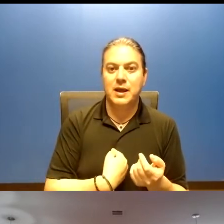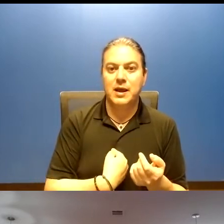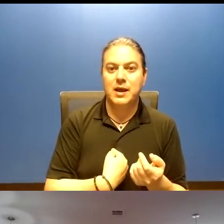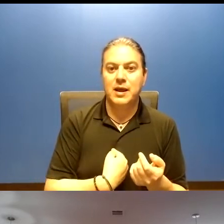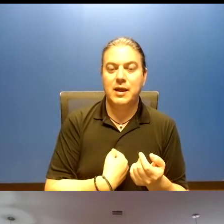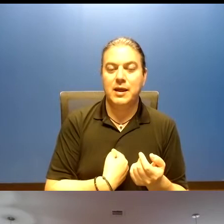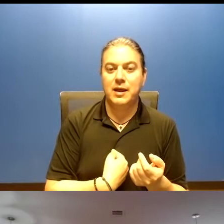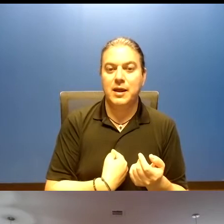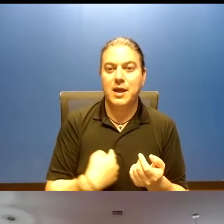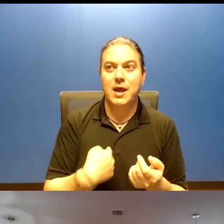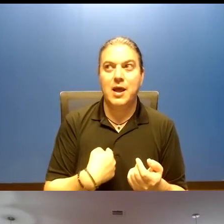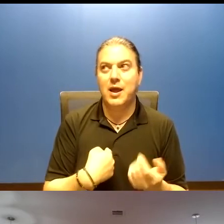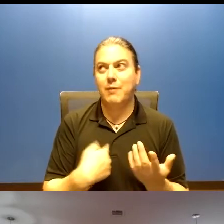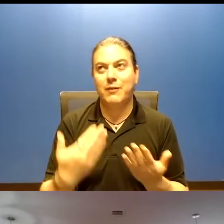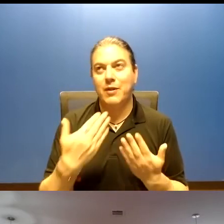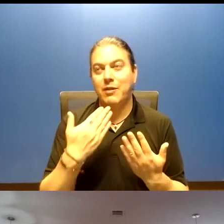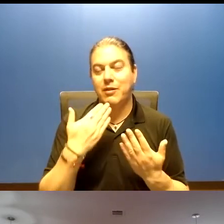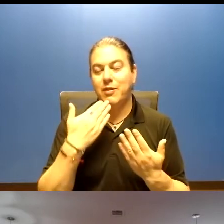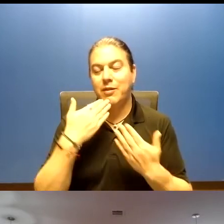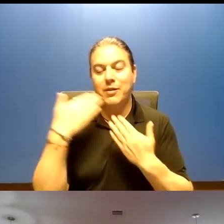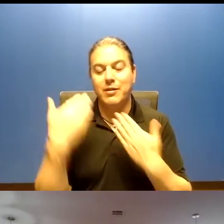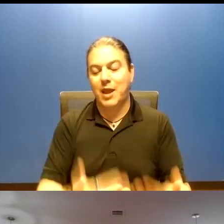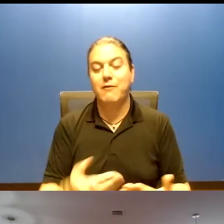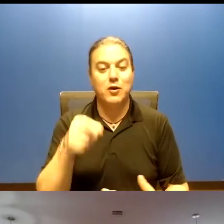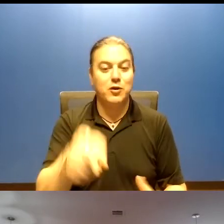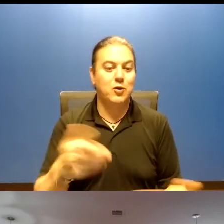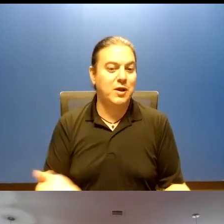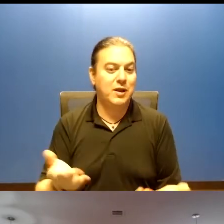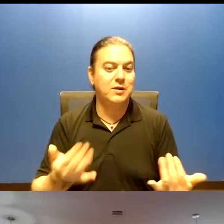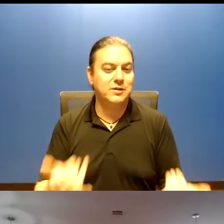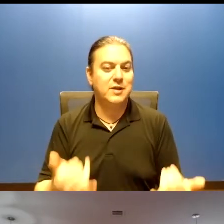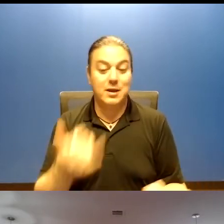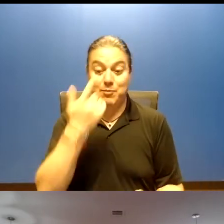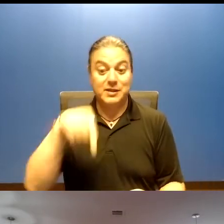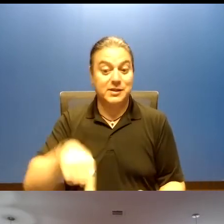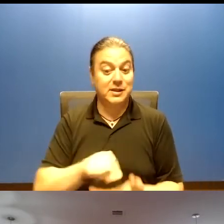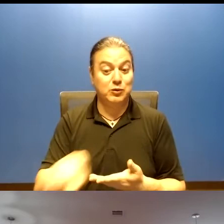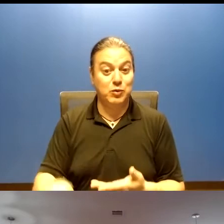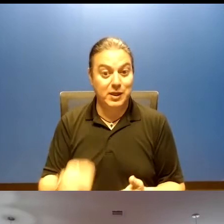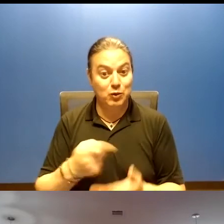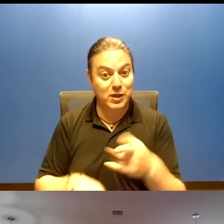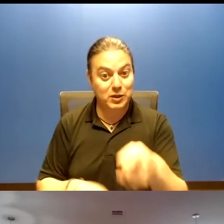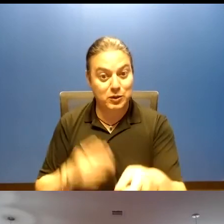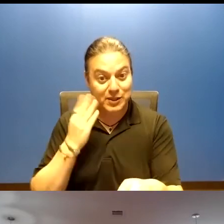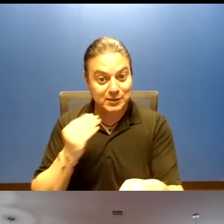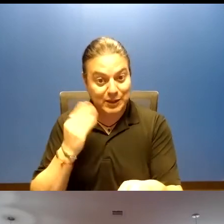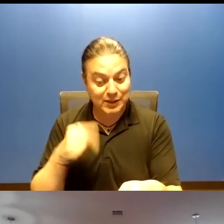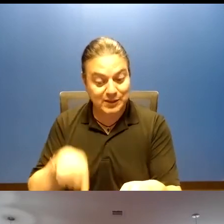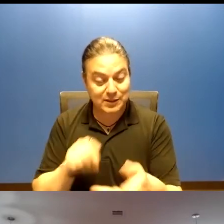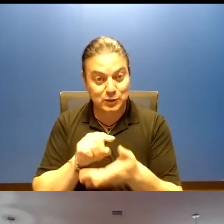grateful that you are here today, because I think what you've experienced this week is